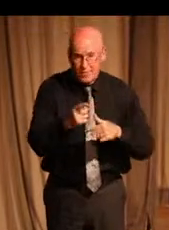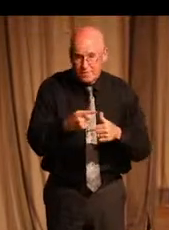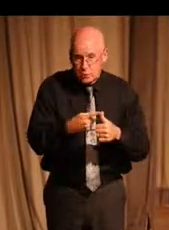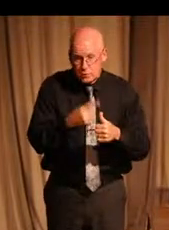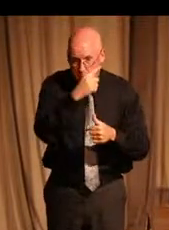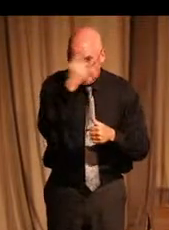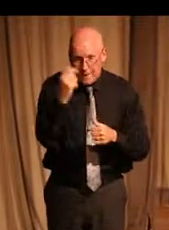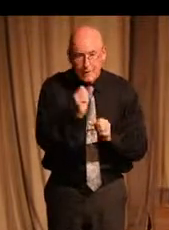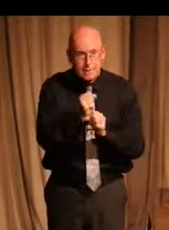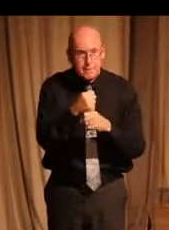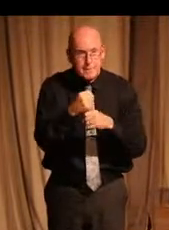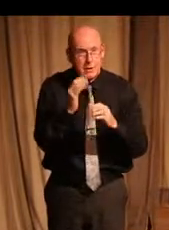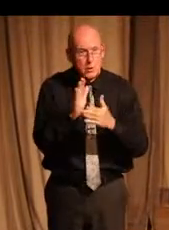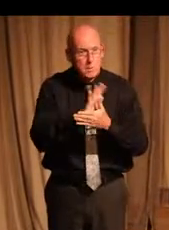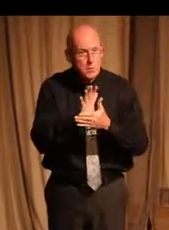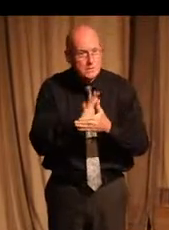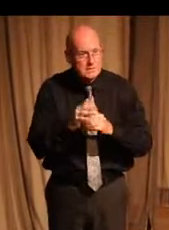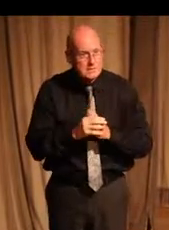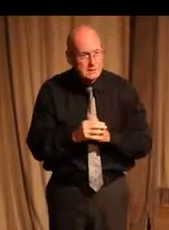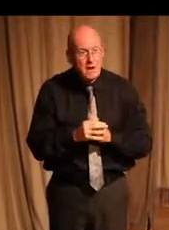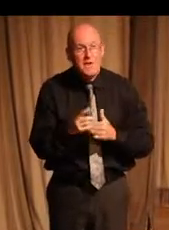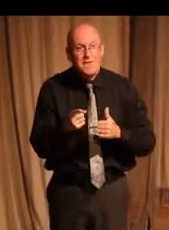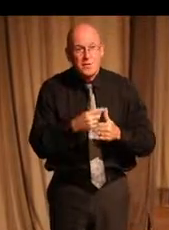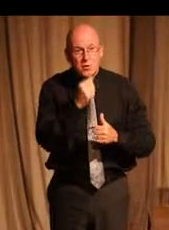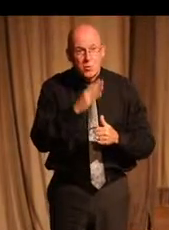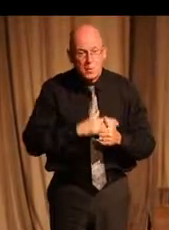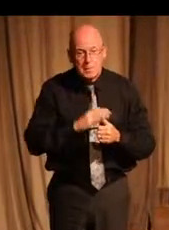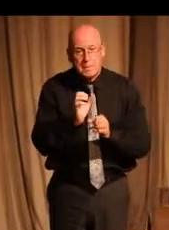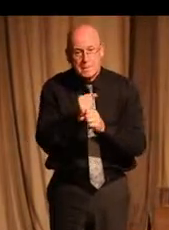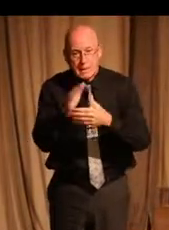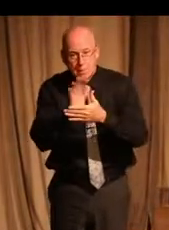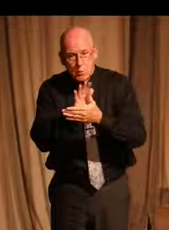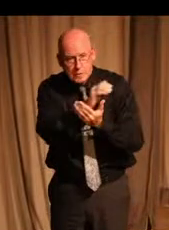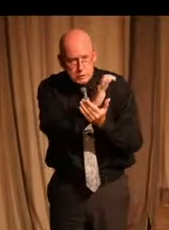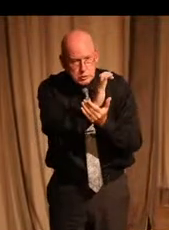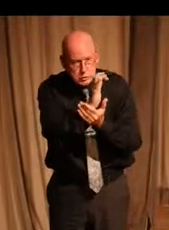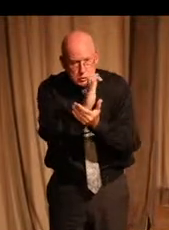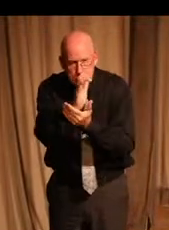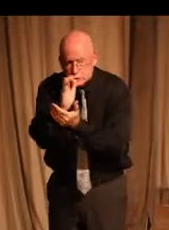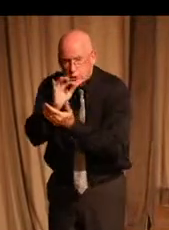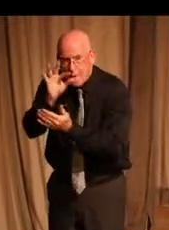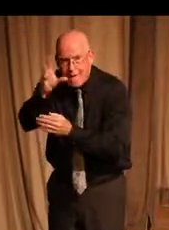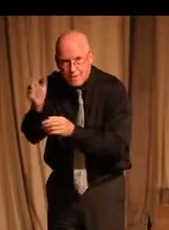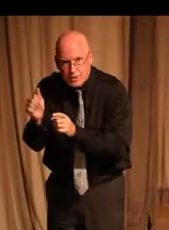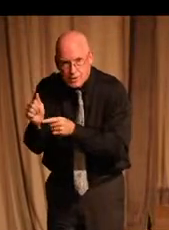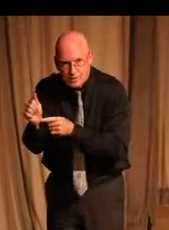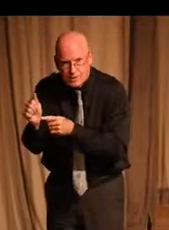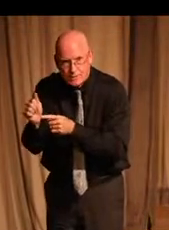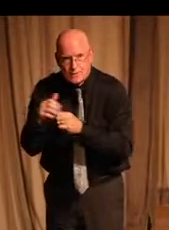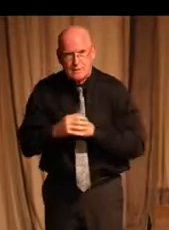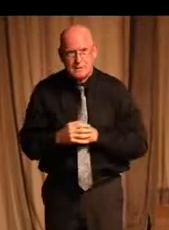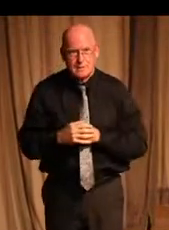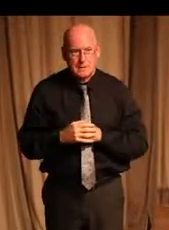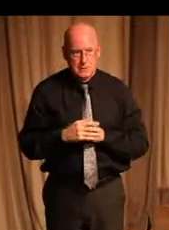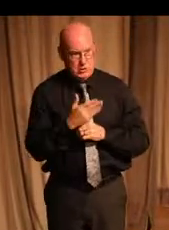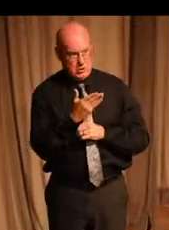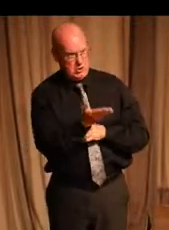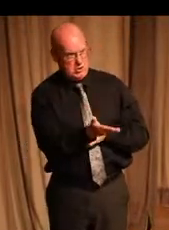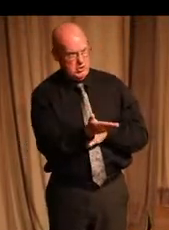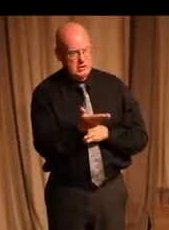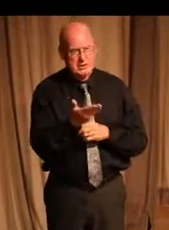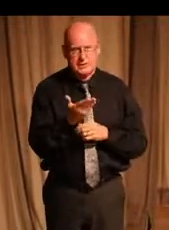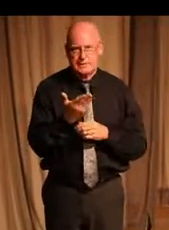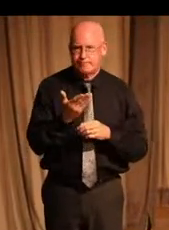she was the first black woman shooting in Africa. So she has been pioneer in